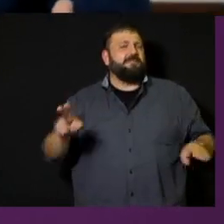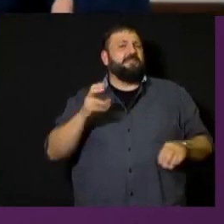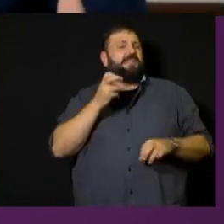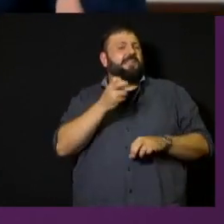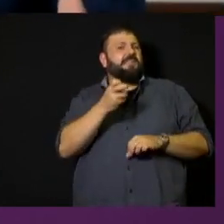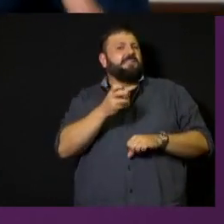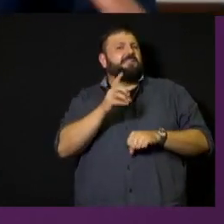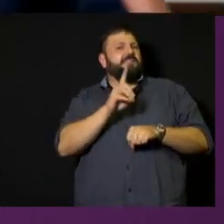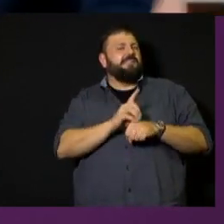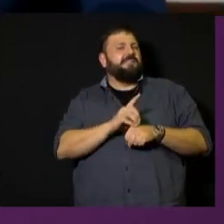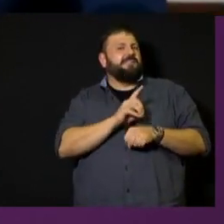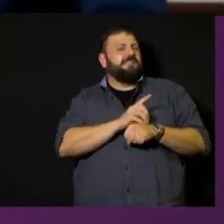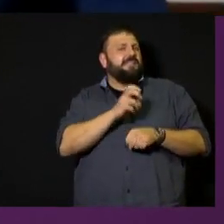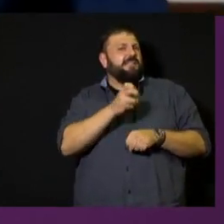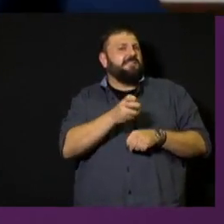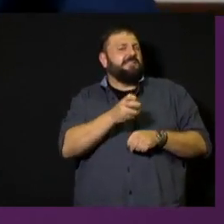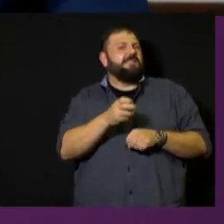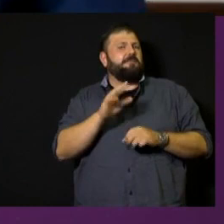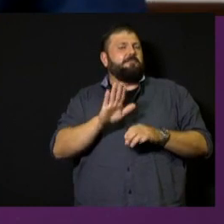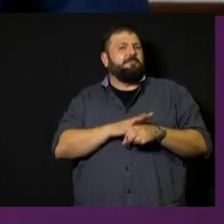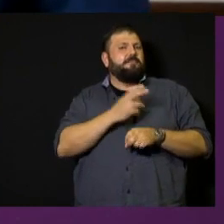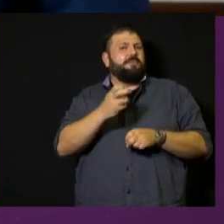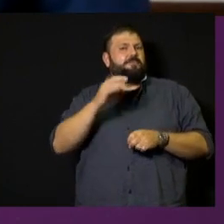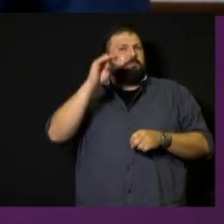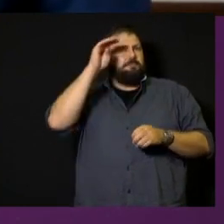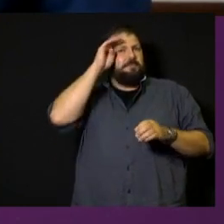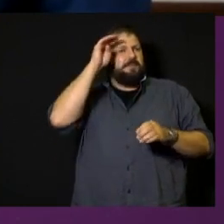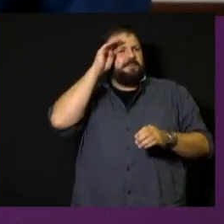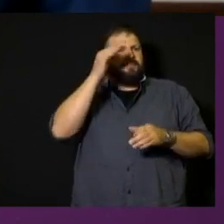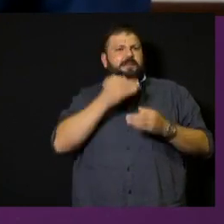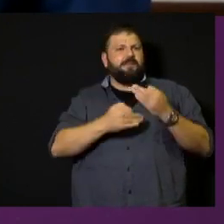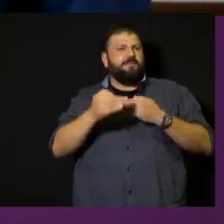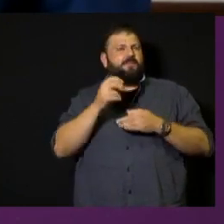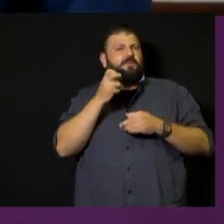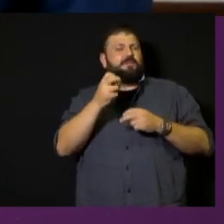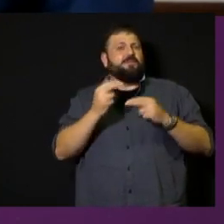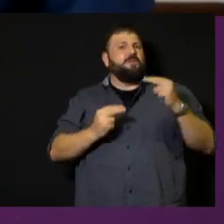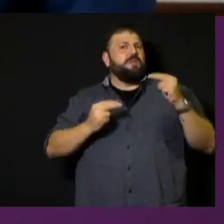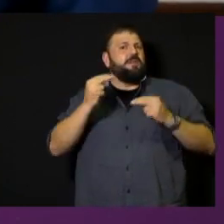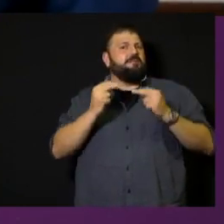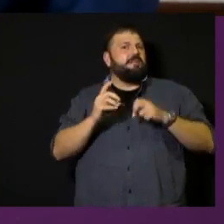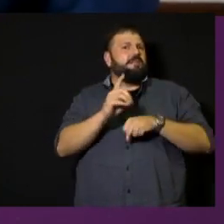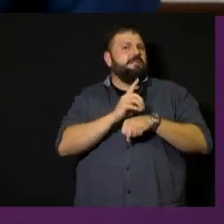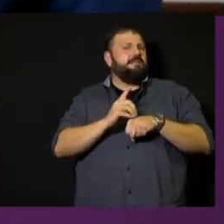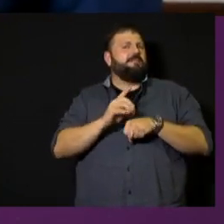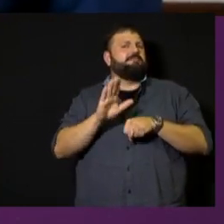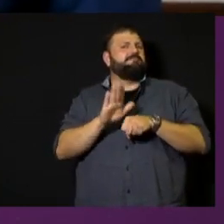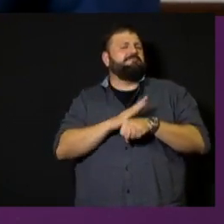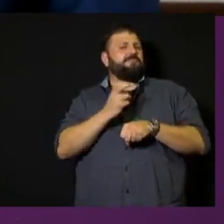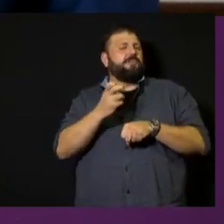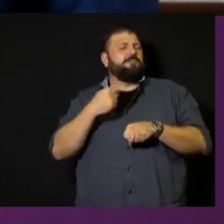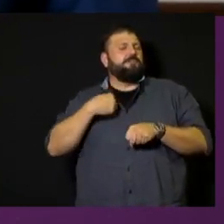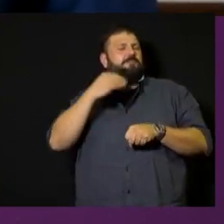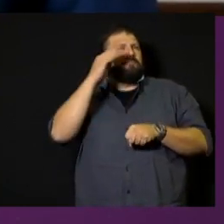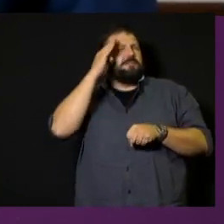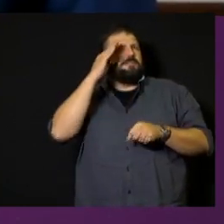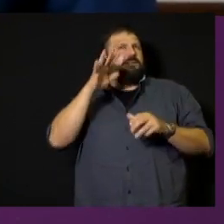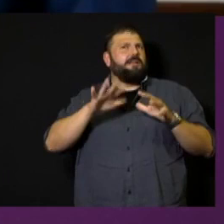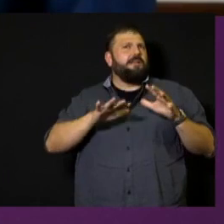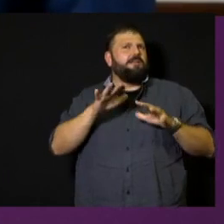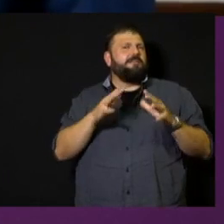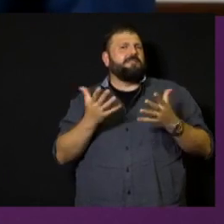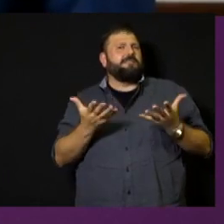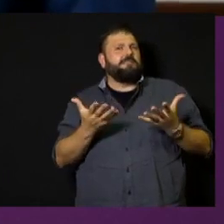our self-esteem was on in the basement, and thinking that you will become diamond. Sometimes